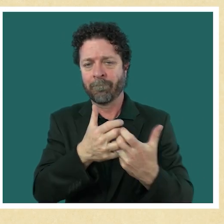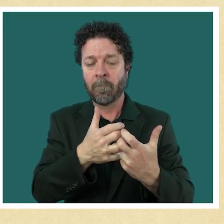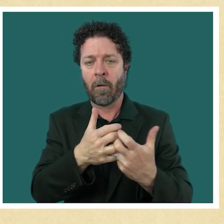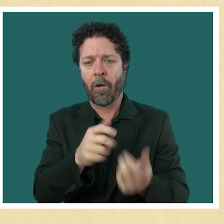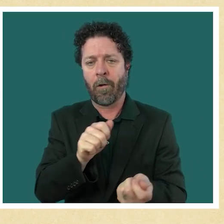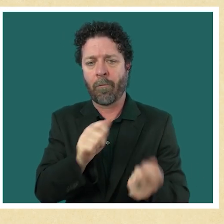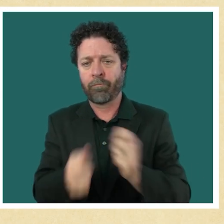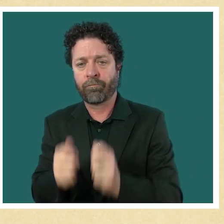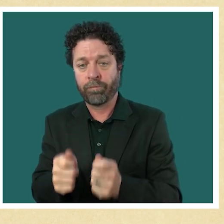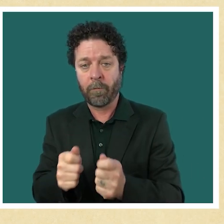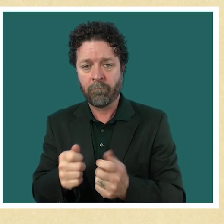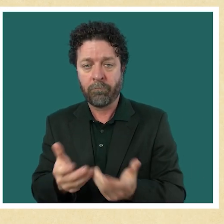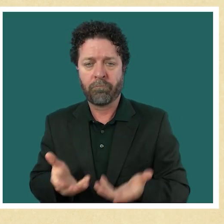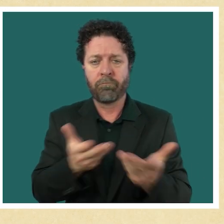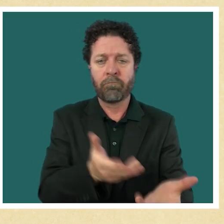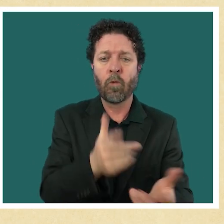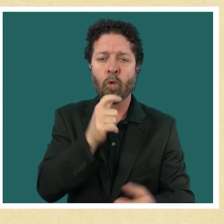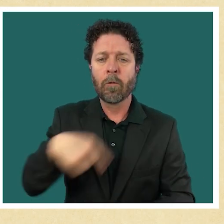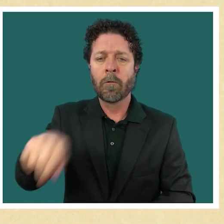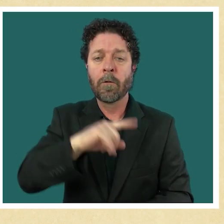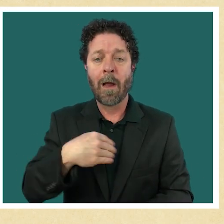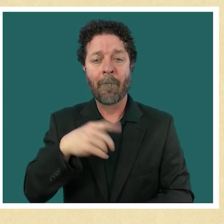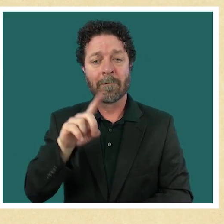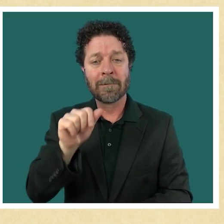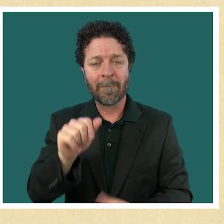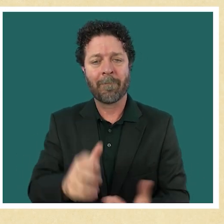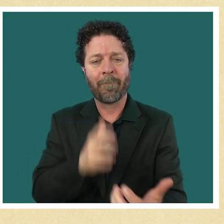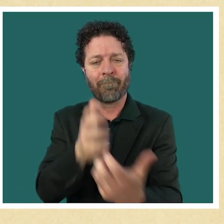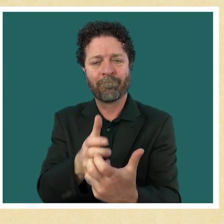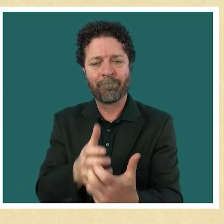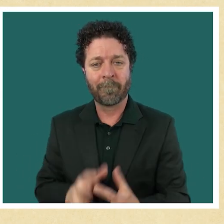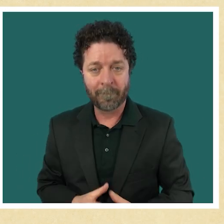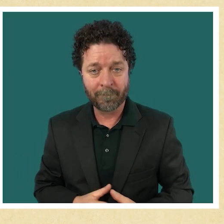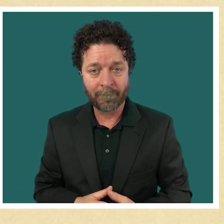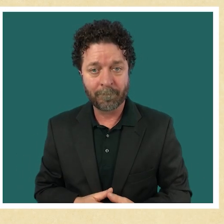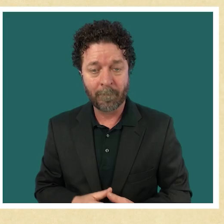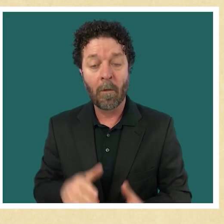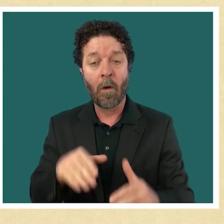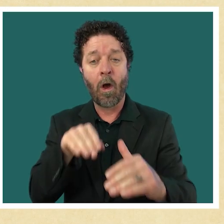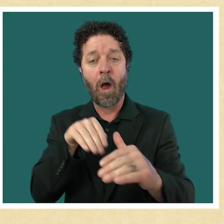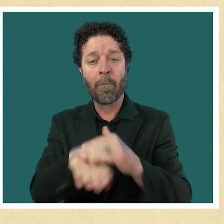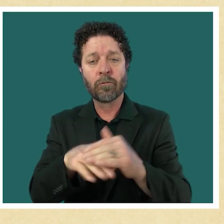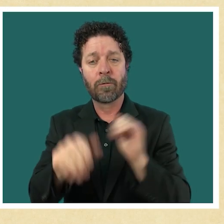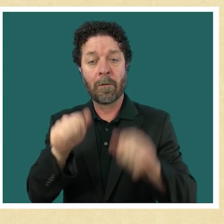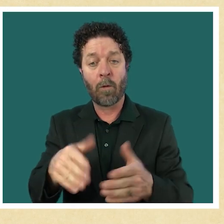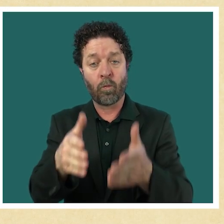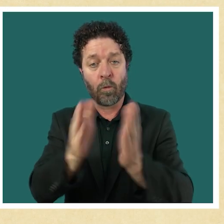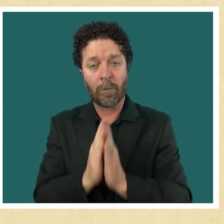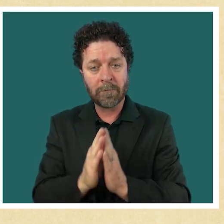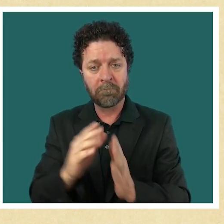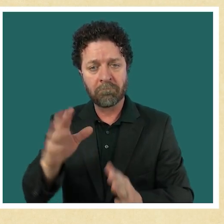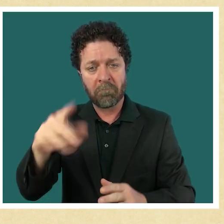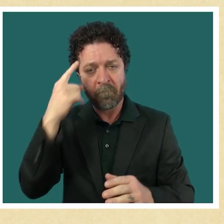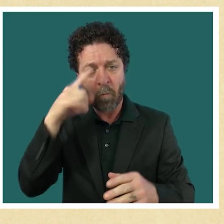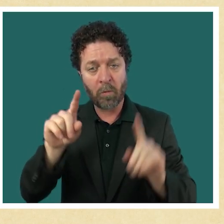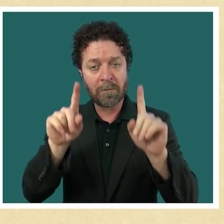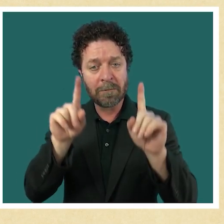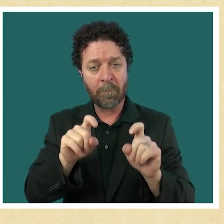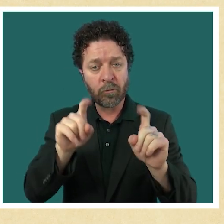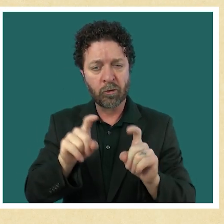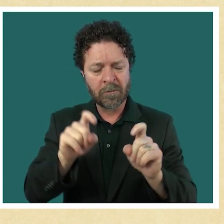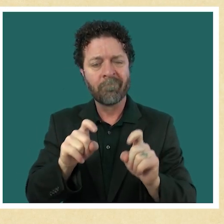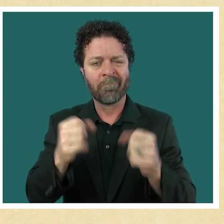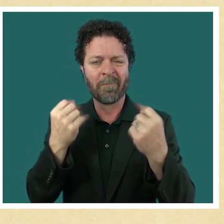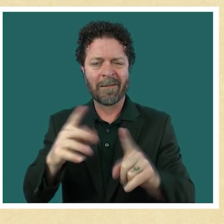to provide equal access to facilities and services to people with disabilities. Accommodations can be requested